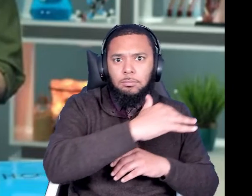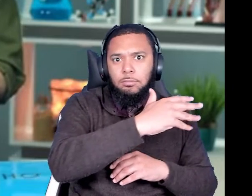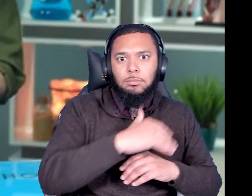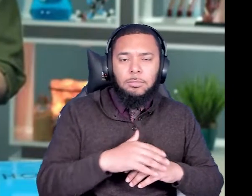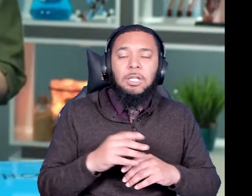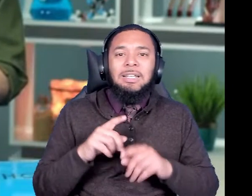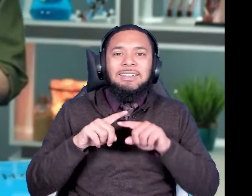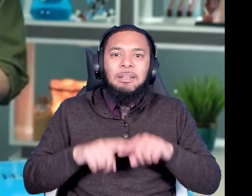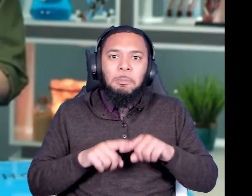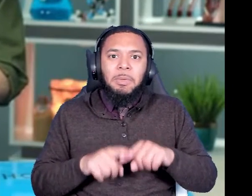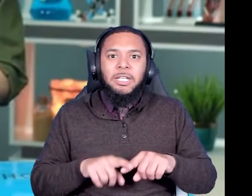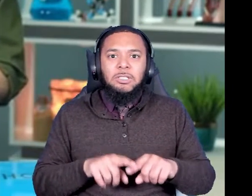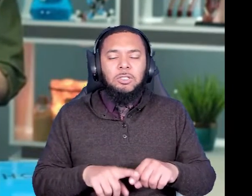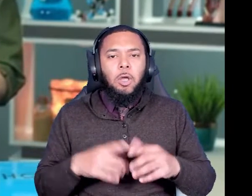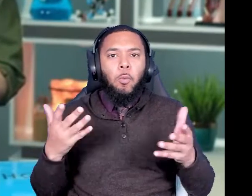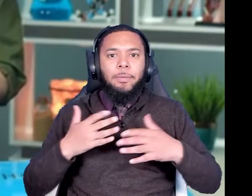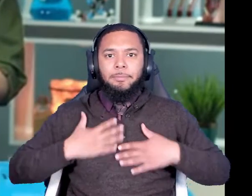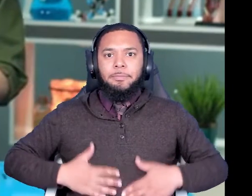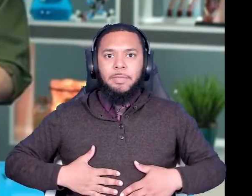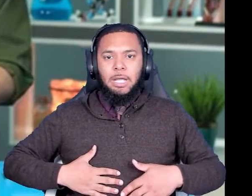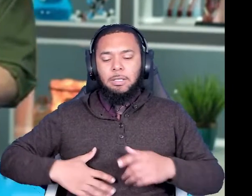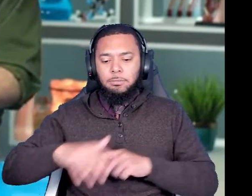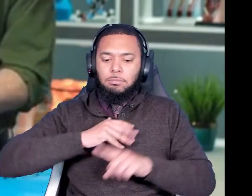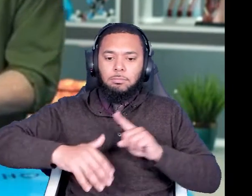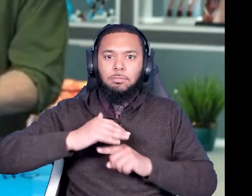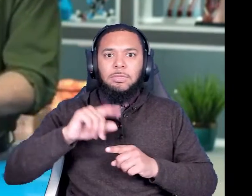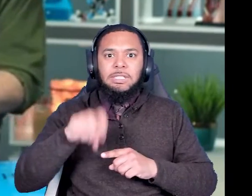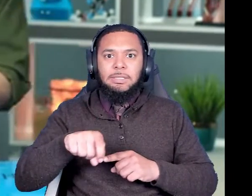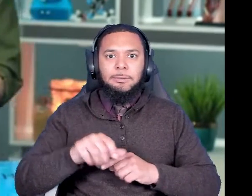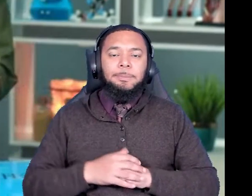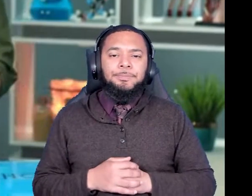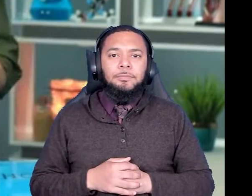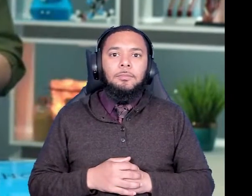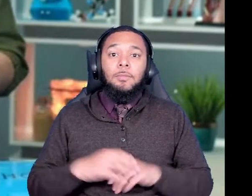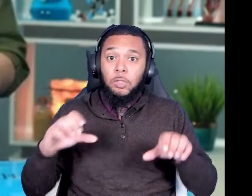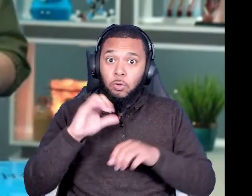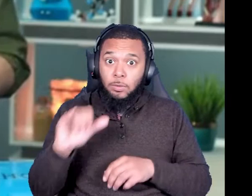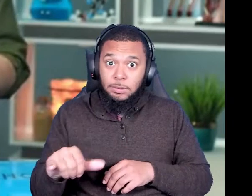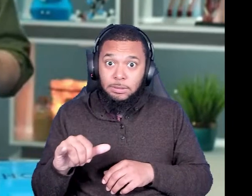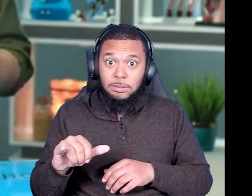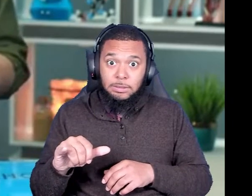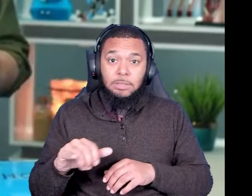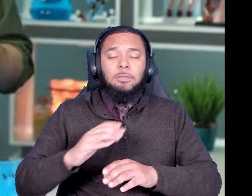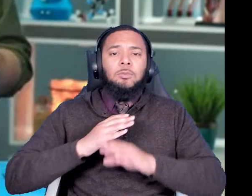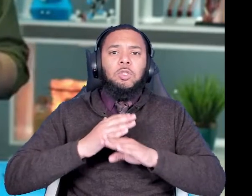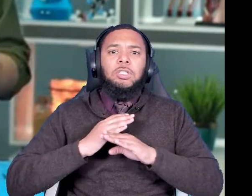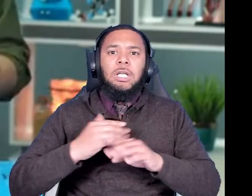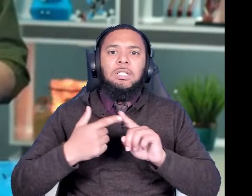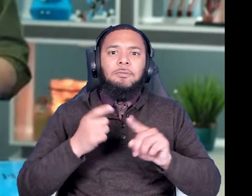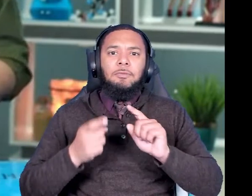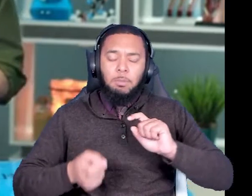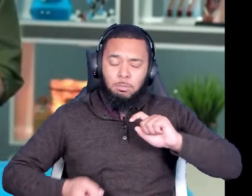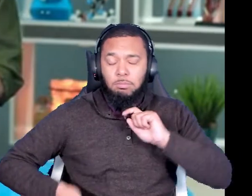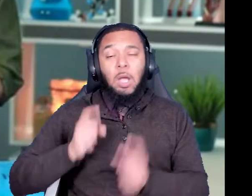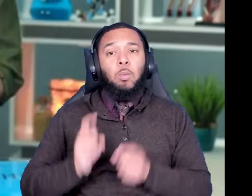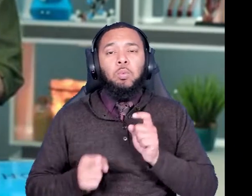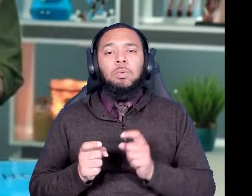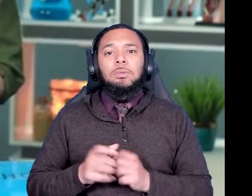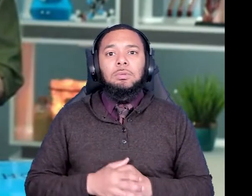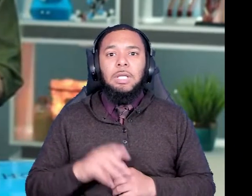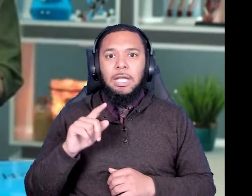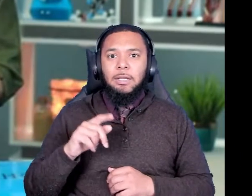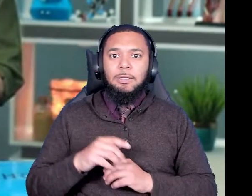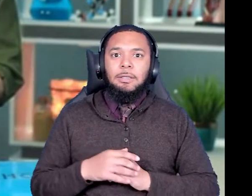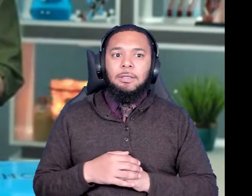the needs of the environment. And so by doing that, they help combat any sudden or sharp changes in